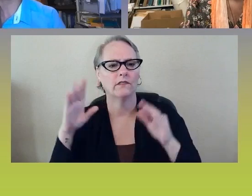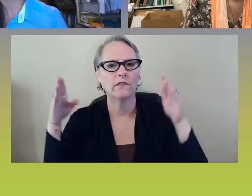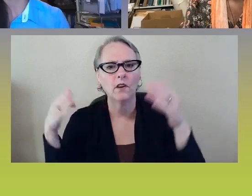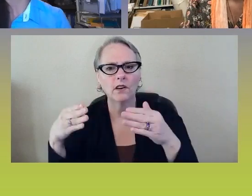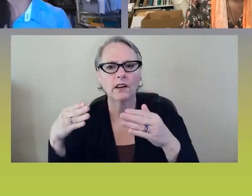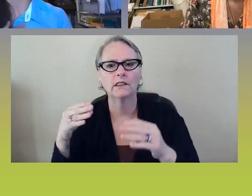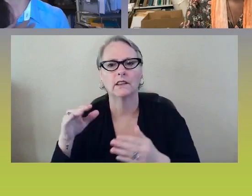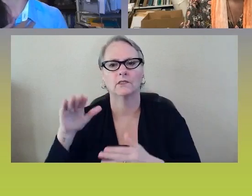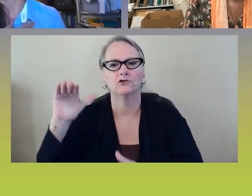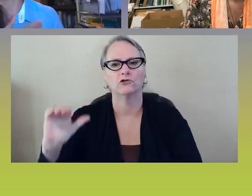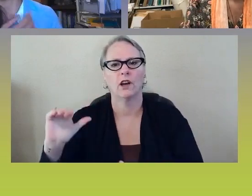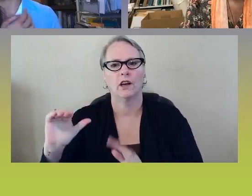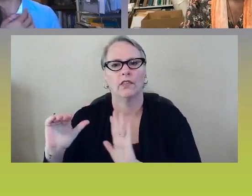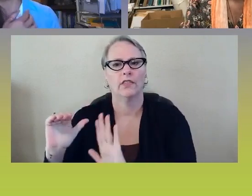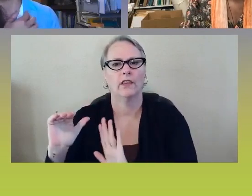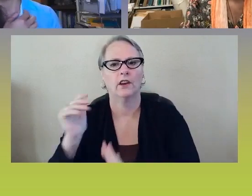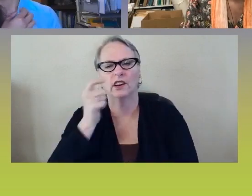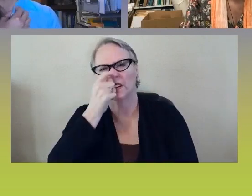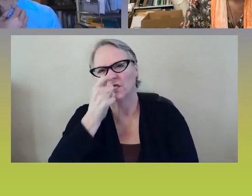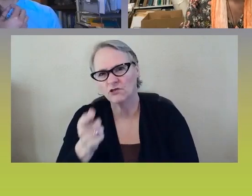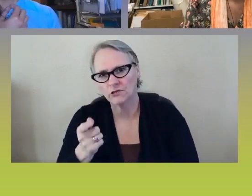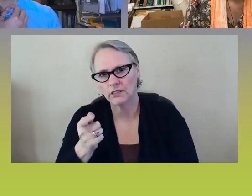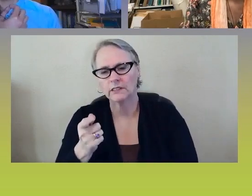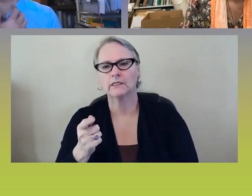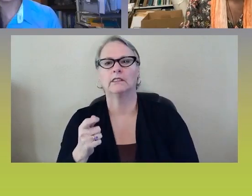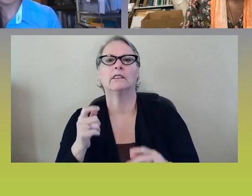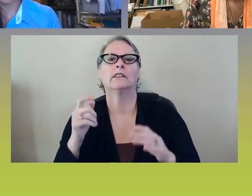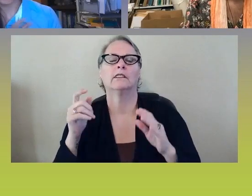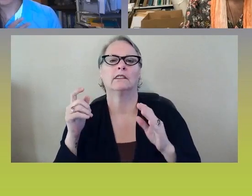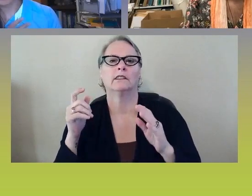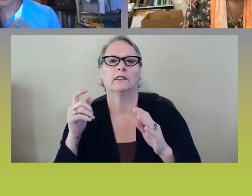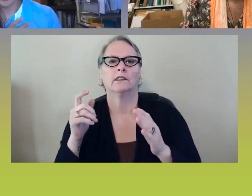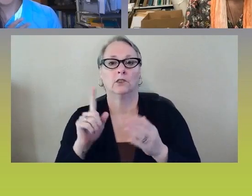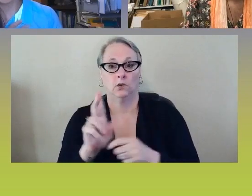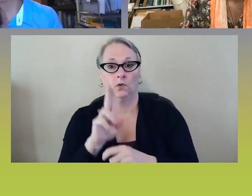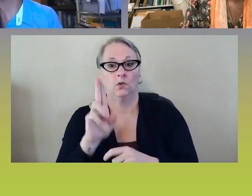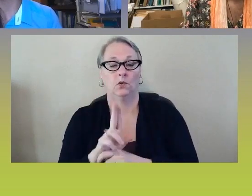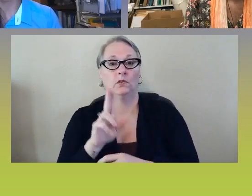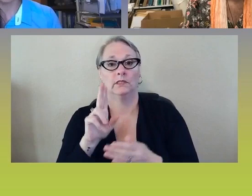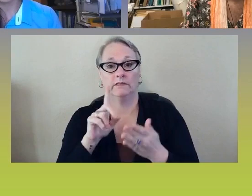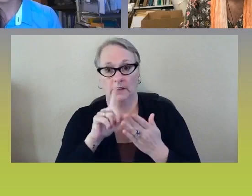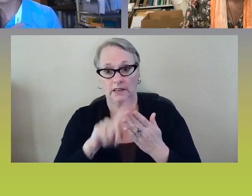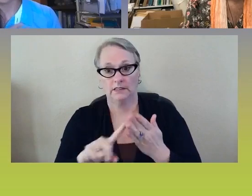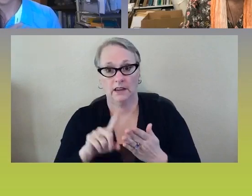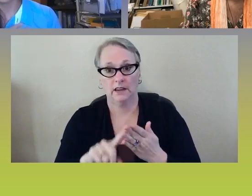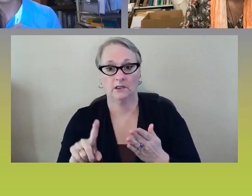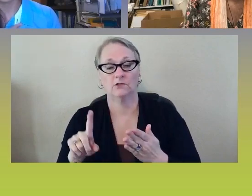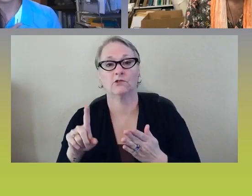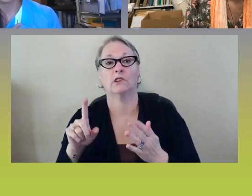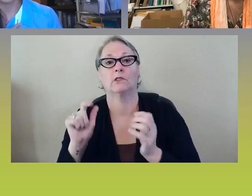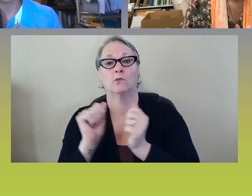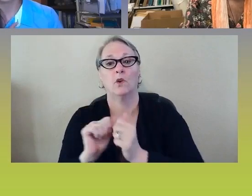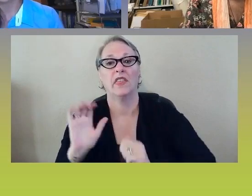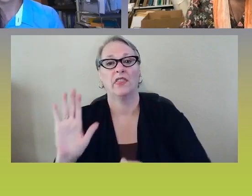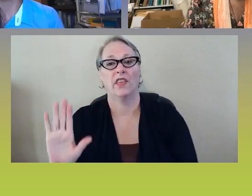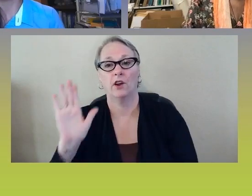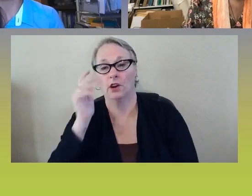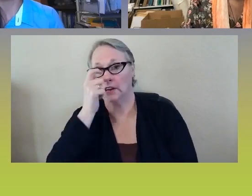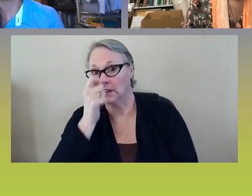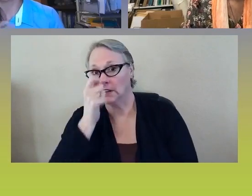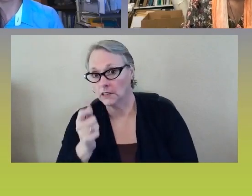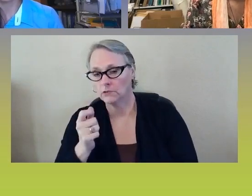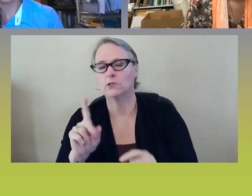when you talk about use the investigation, focus on your child's interest, and then use open-ended questions to